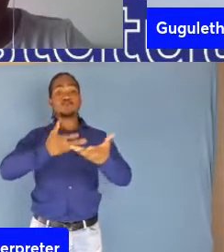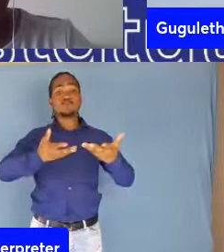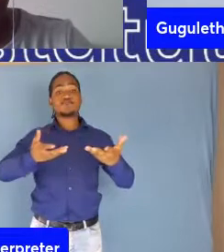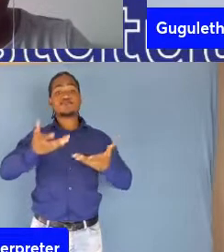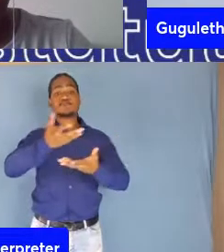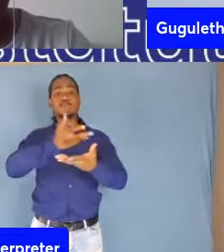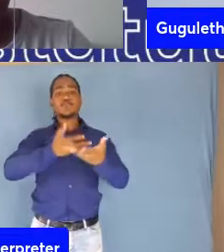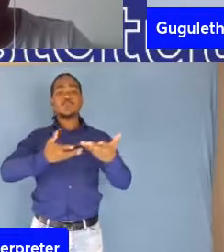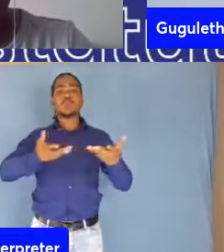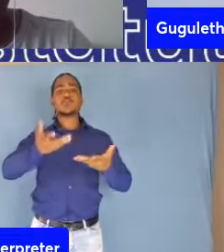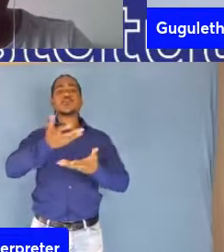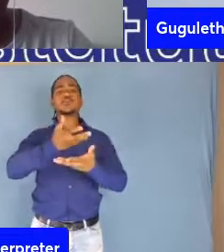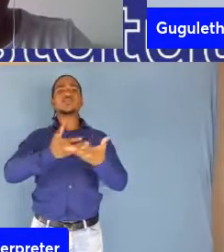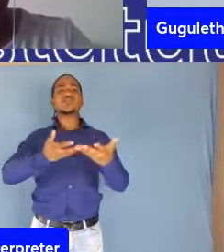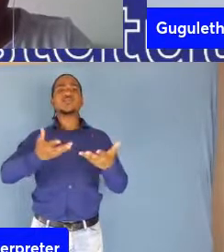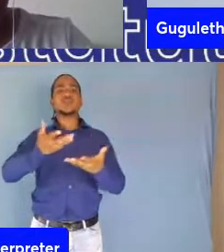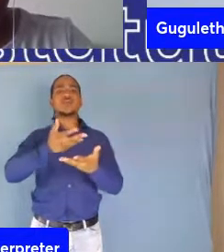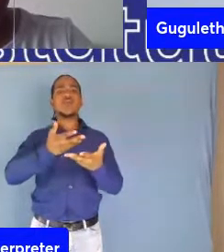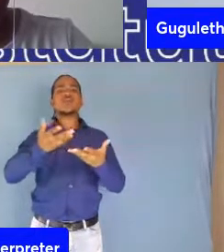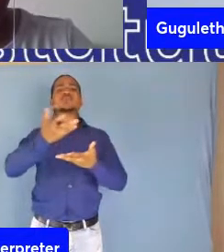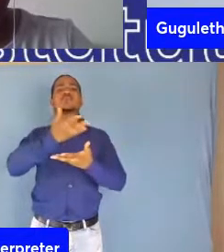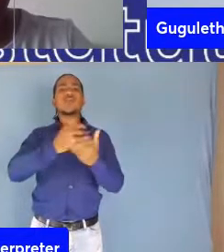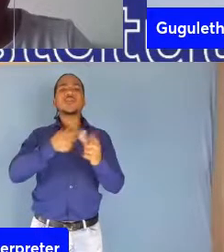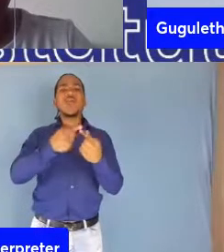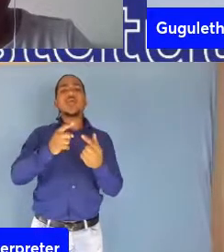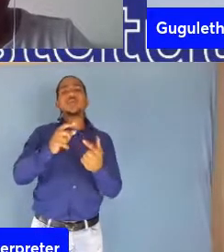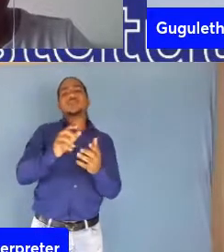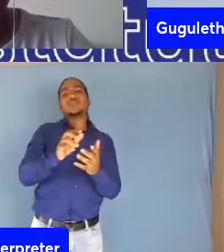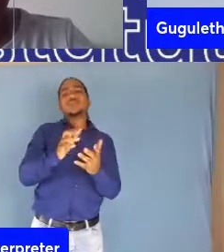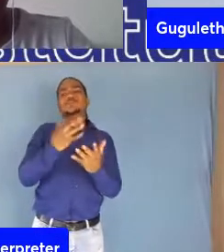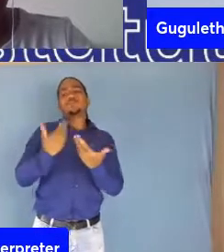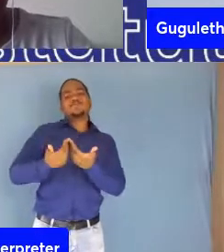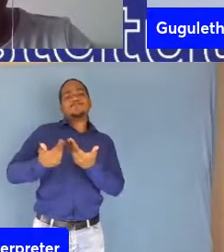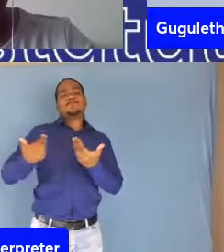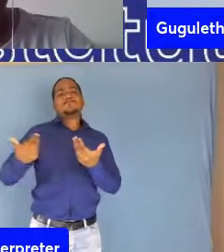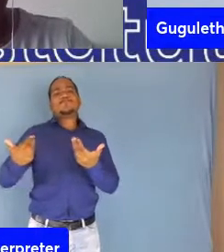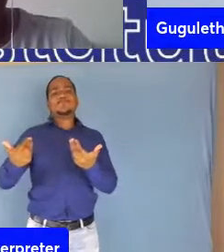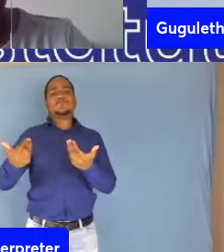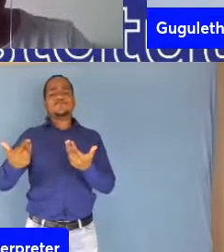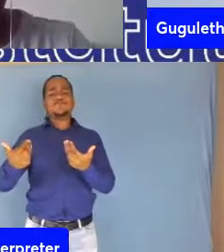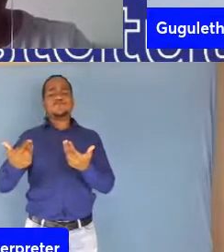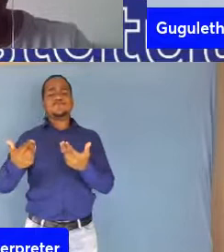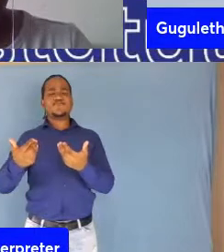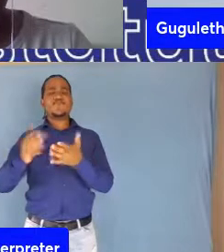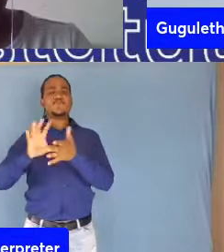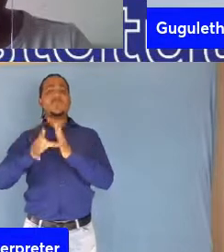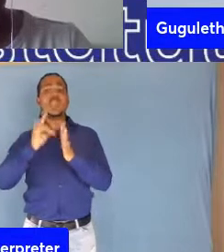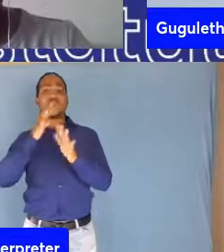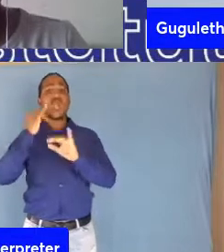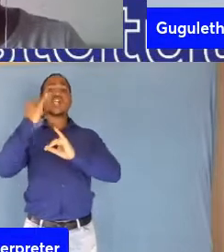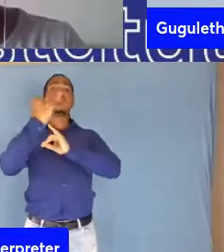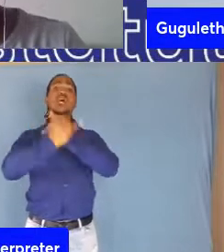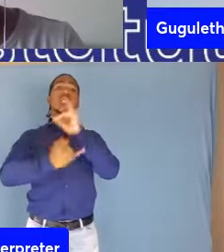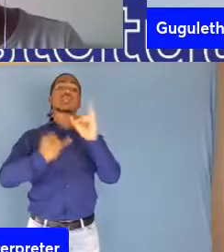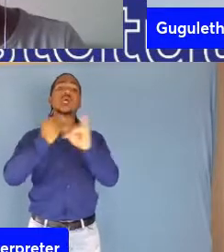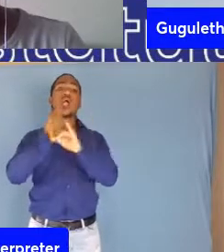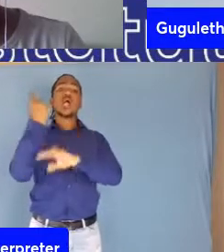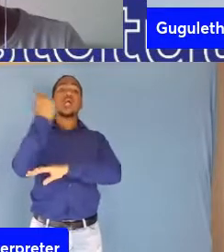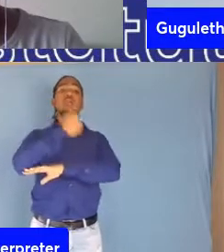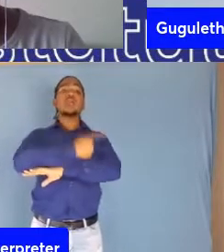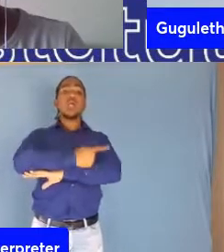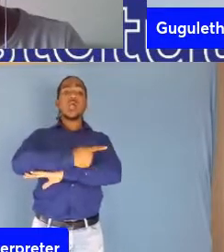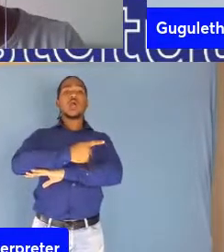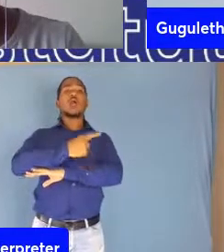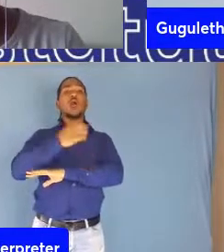and othering the disability. Let's include, when we're saying International Day for the Girl, that includes